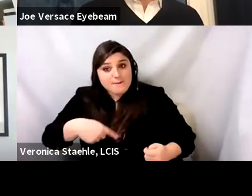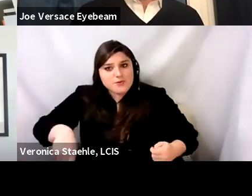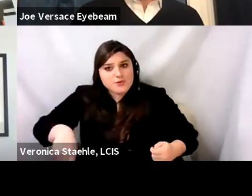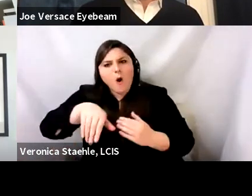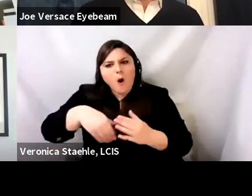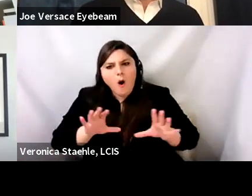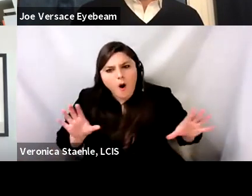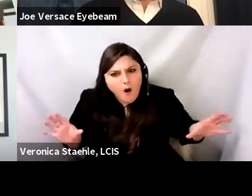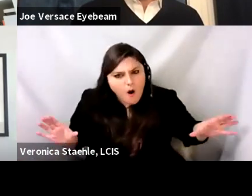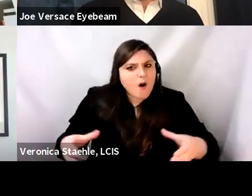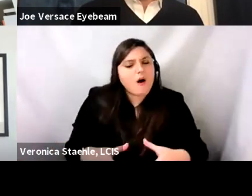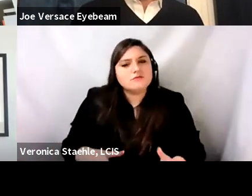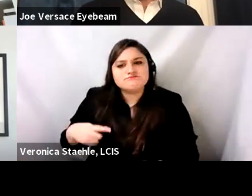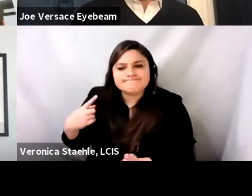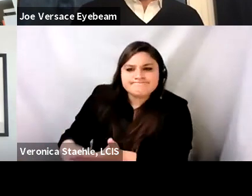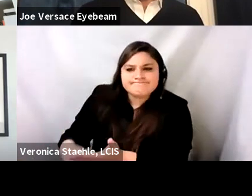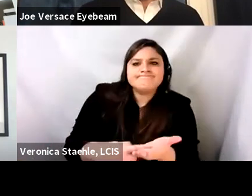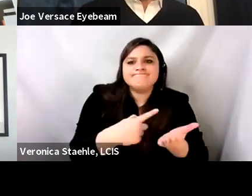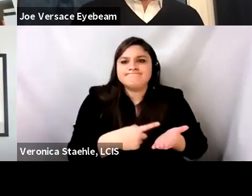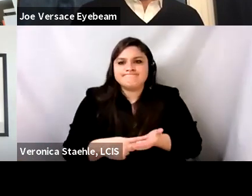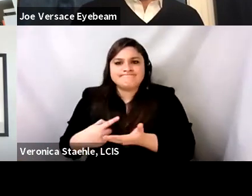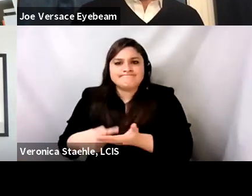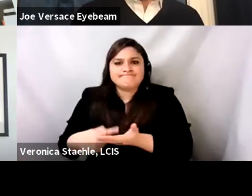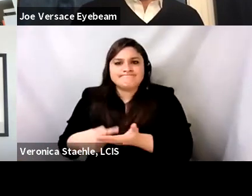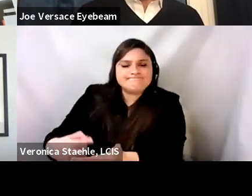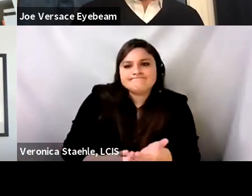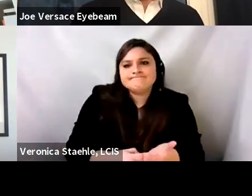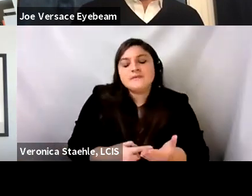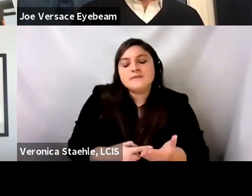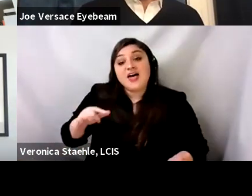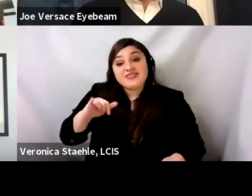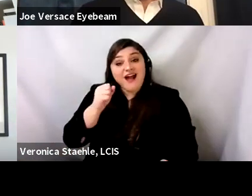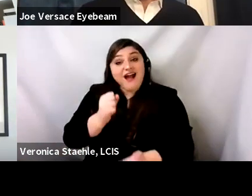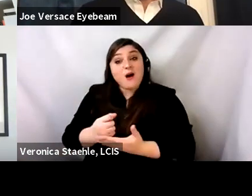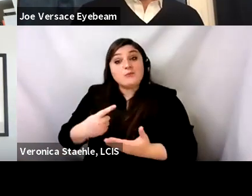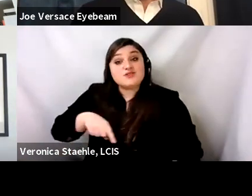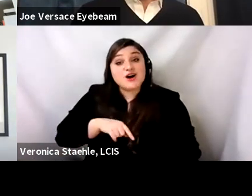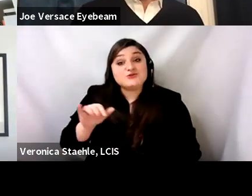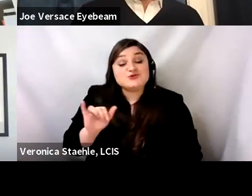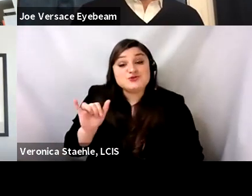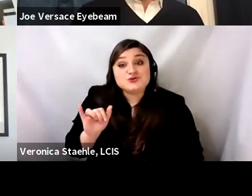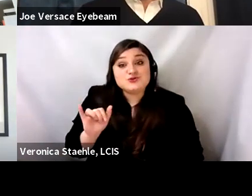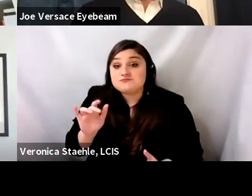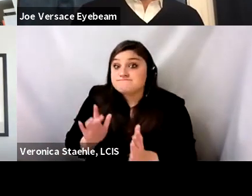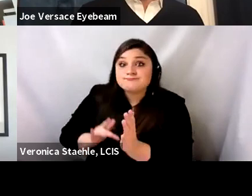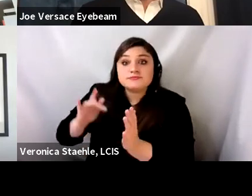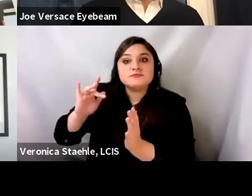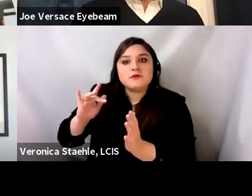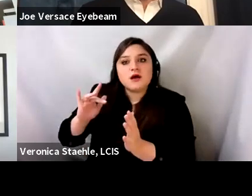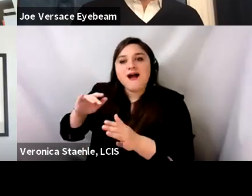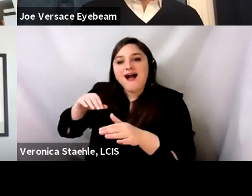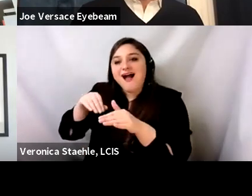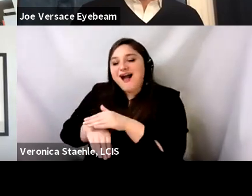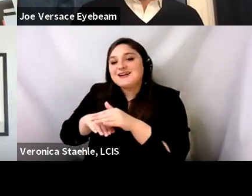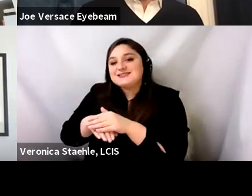were emergency measures that we were able to access both from the private and